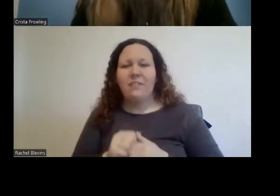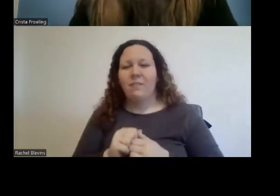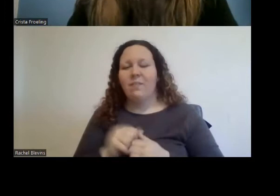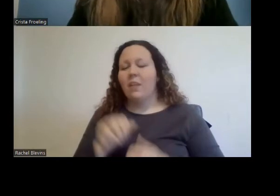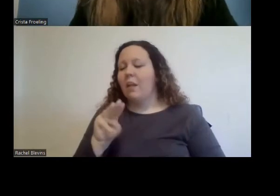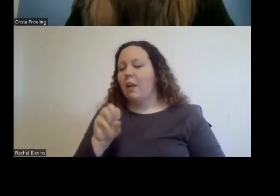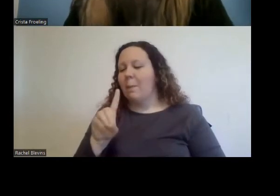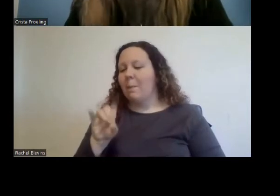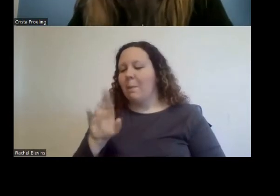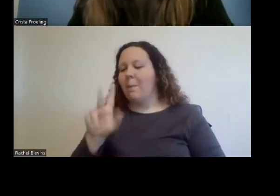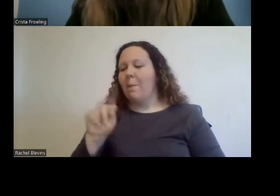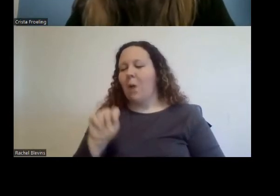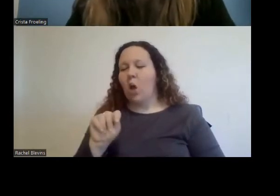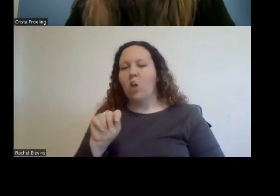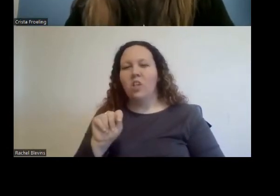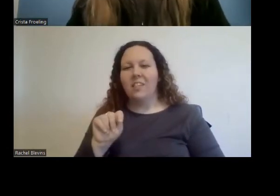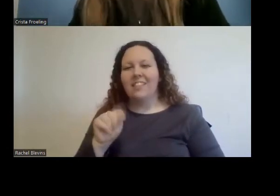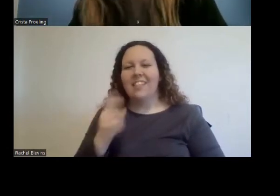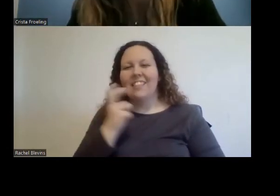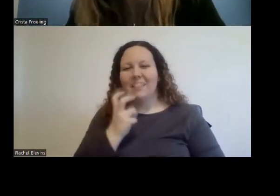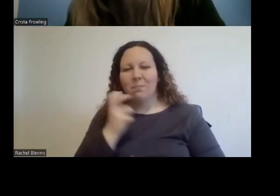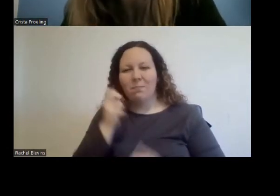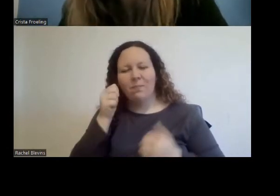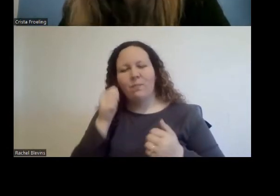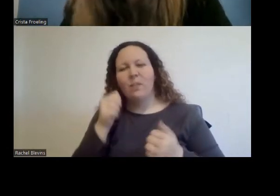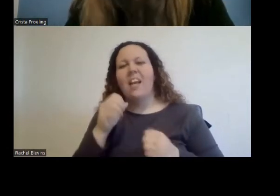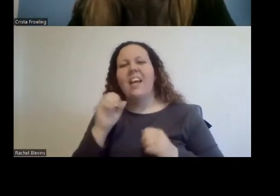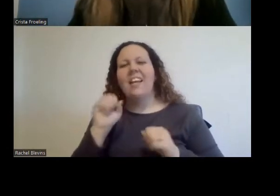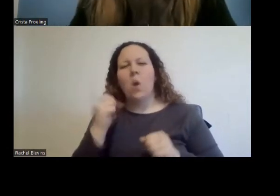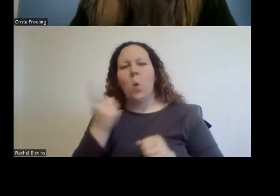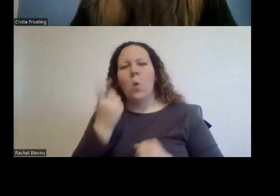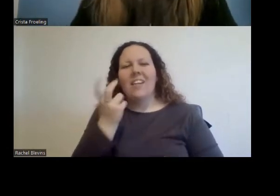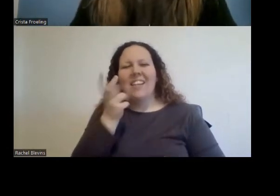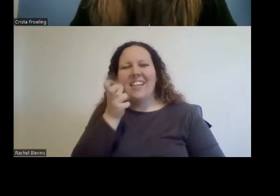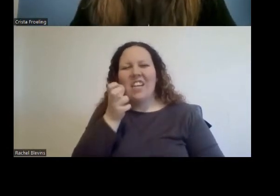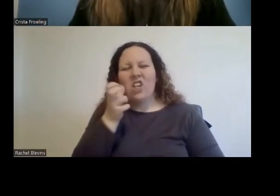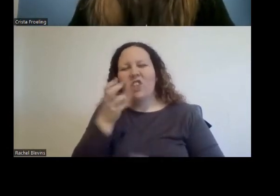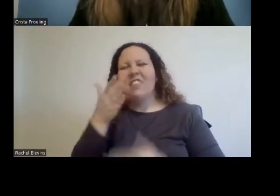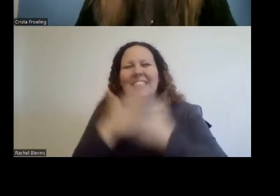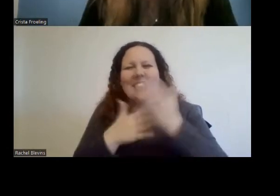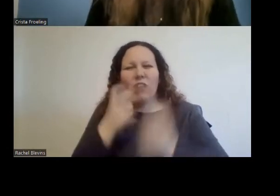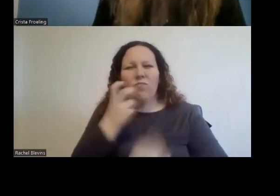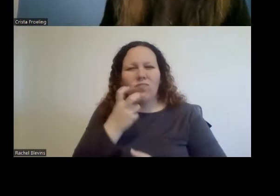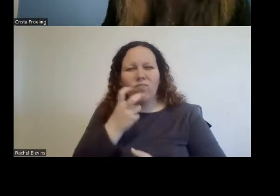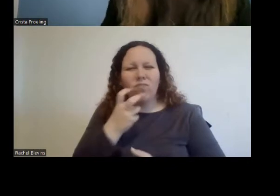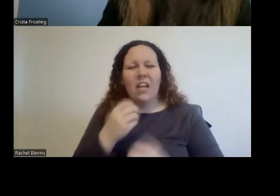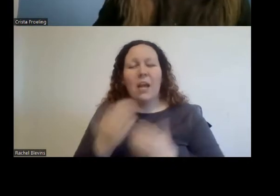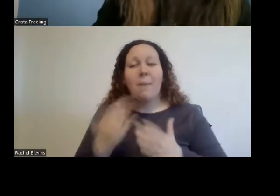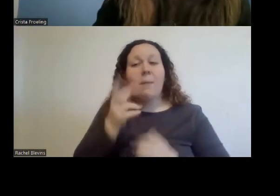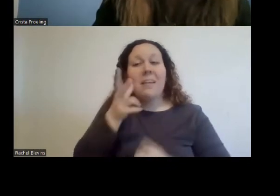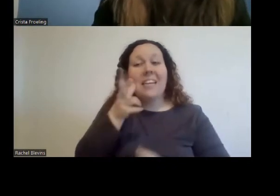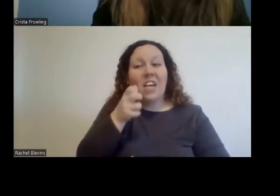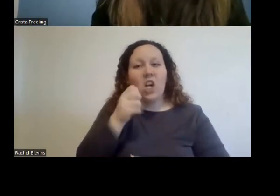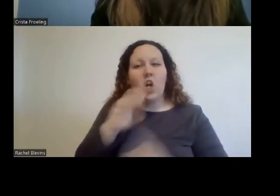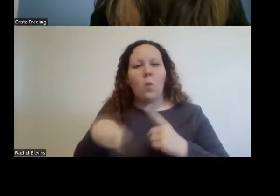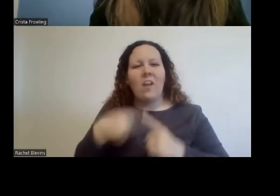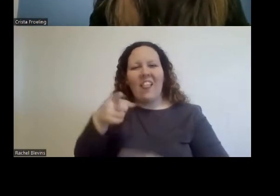hear hardly any speech sounds at normal levels, and then you might start hearing it in their speech.